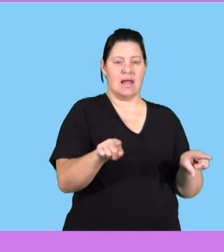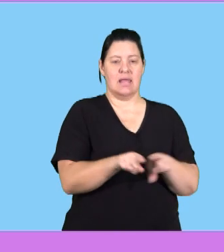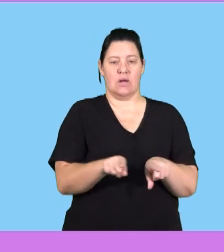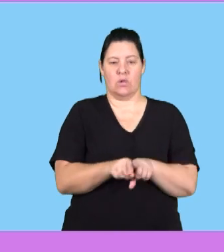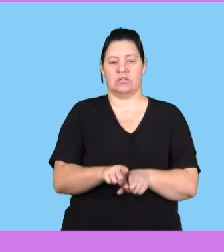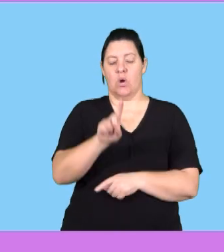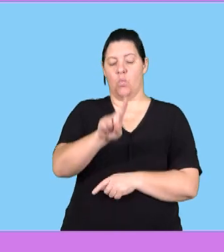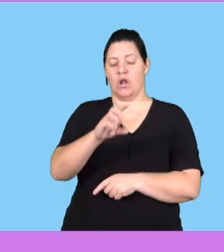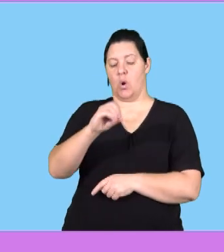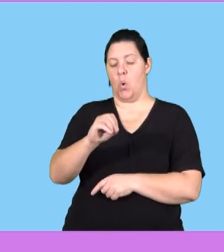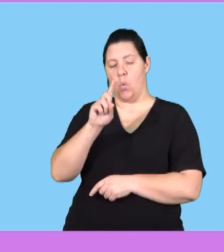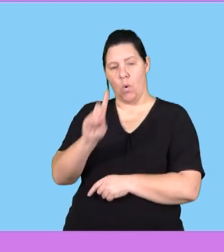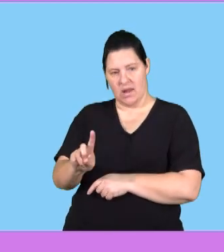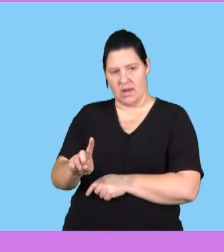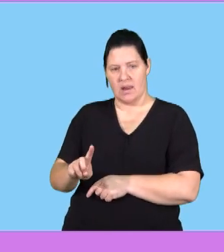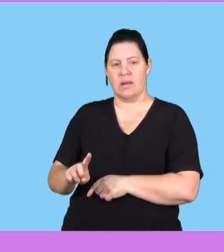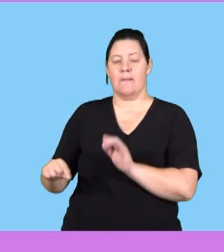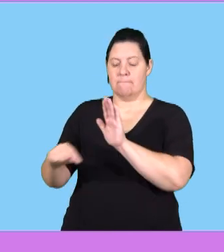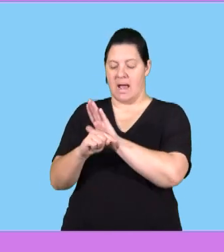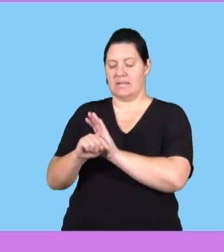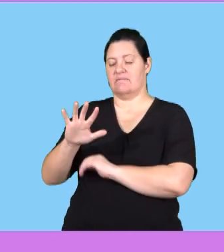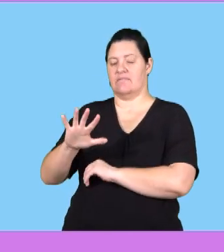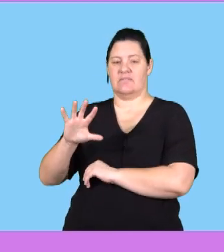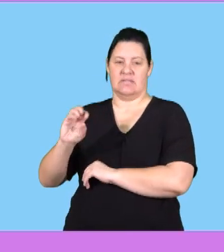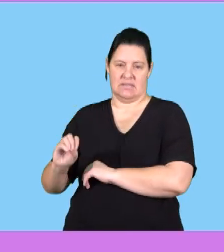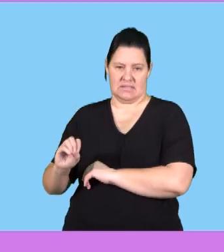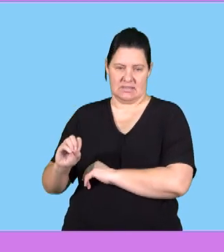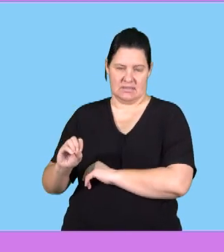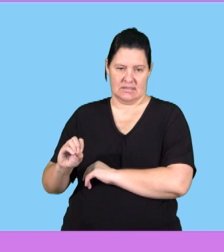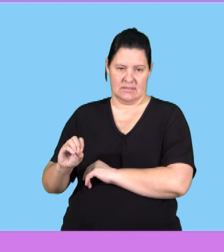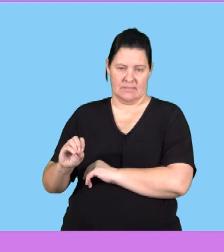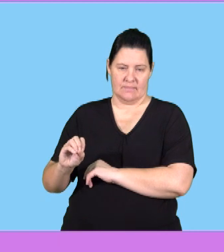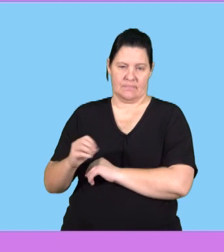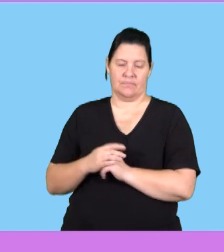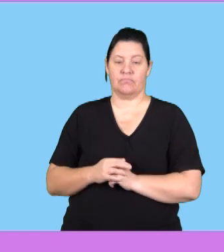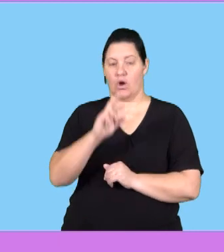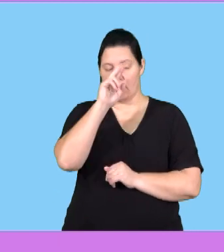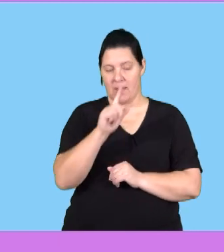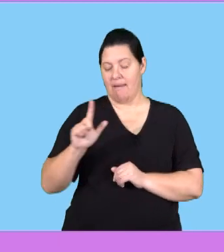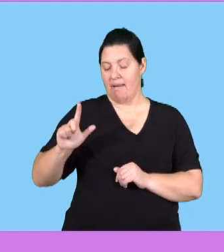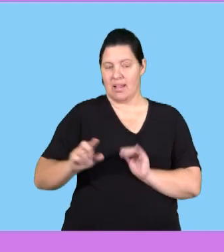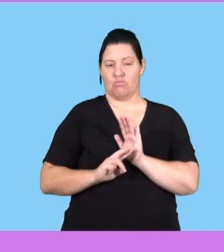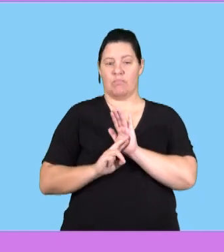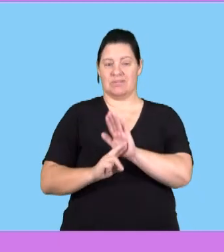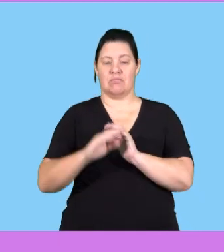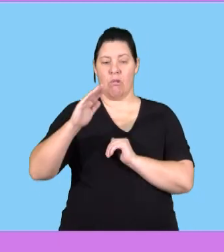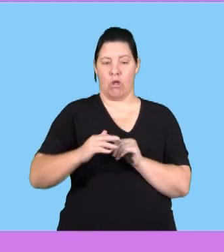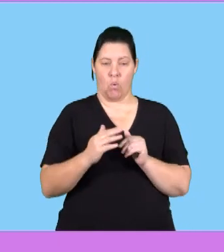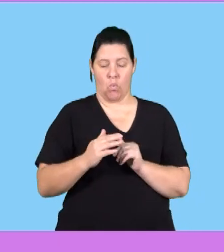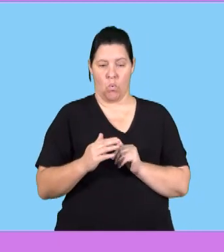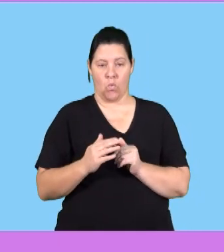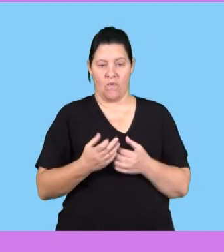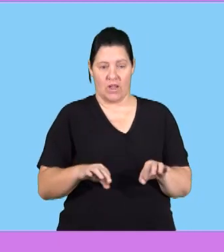L equals to 101 minus 50. Remember, L represents the lowest